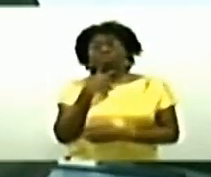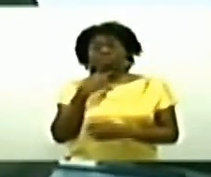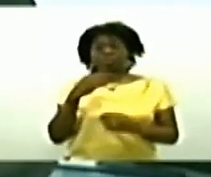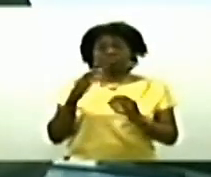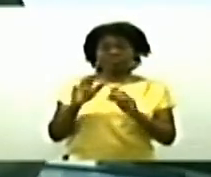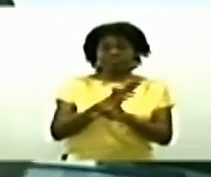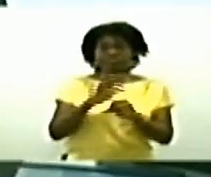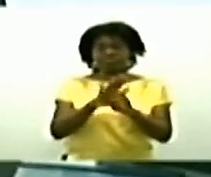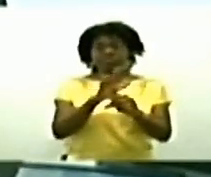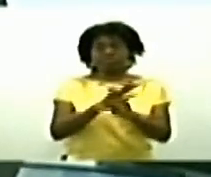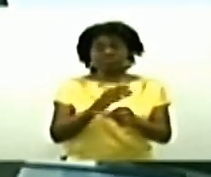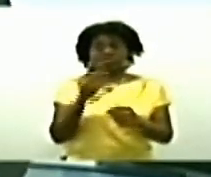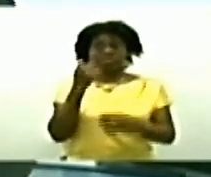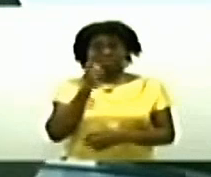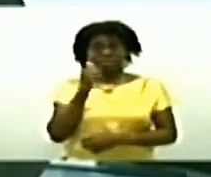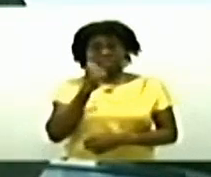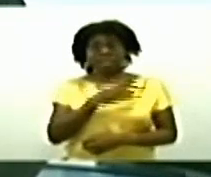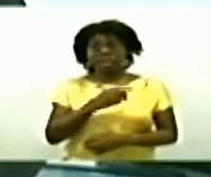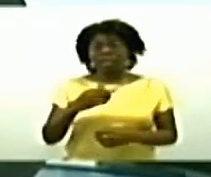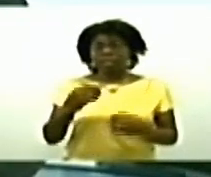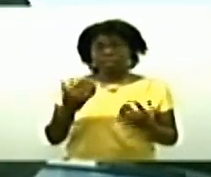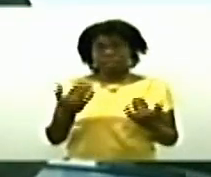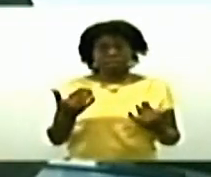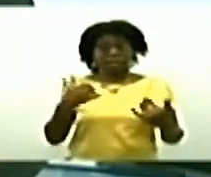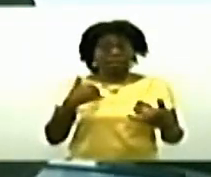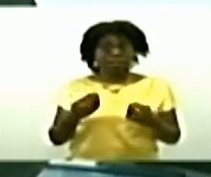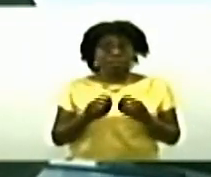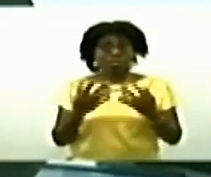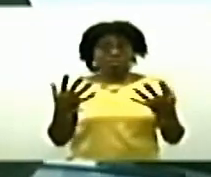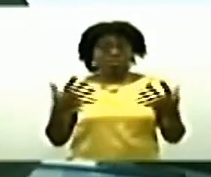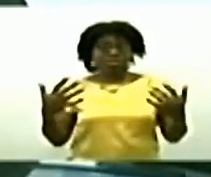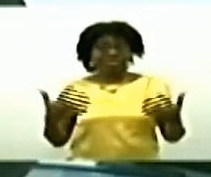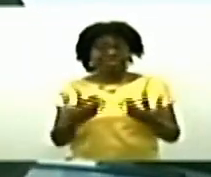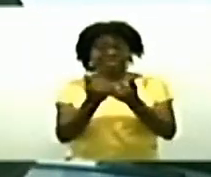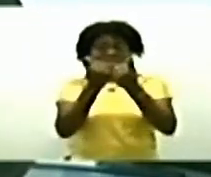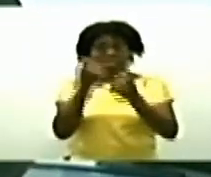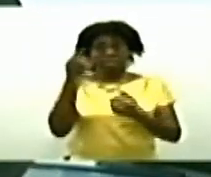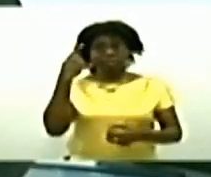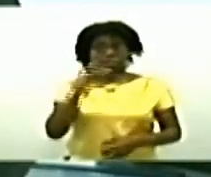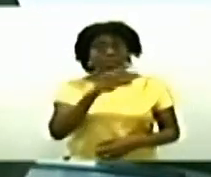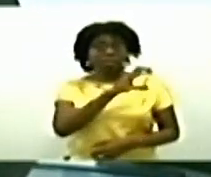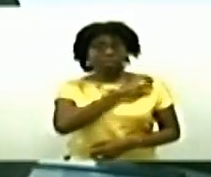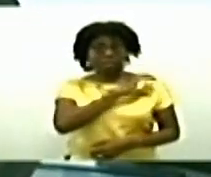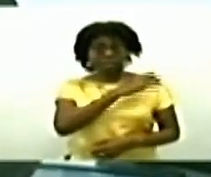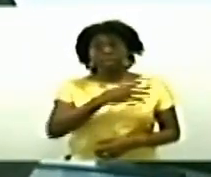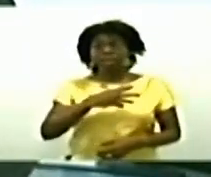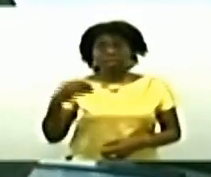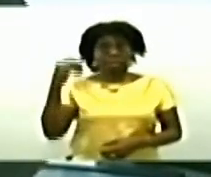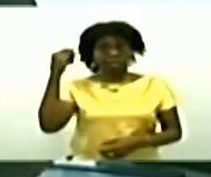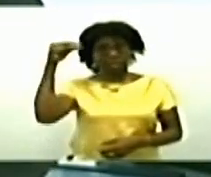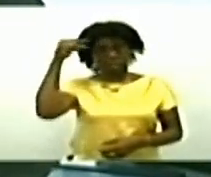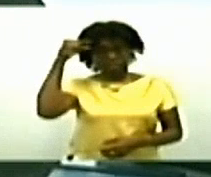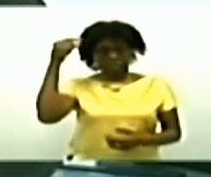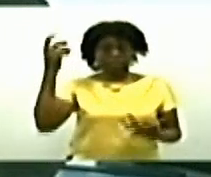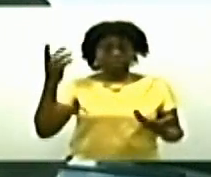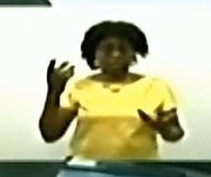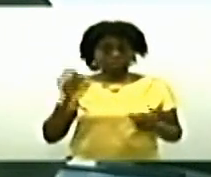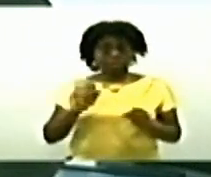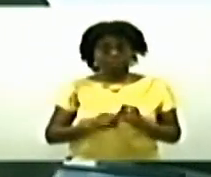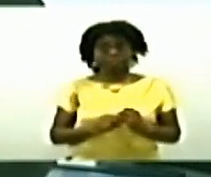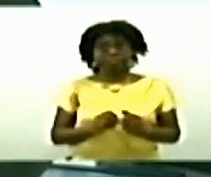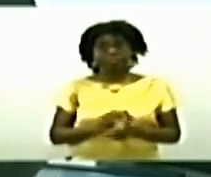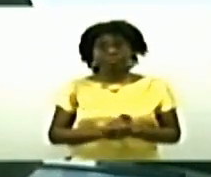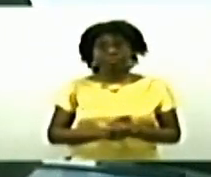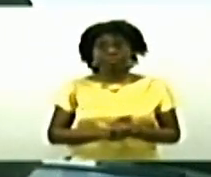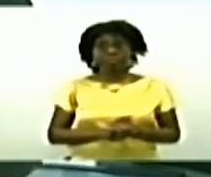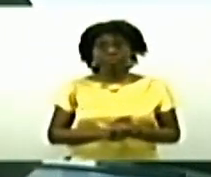presented several challenges for the Royal Greater Police Force and, of course, the government by extent.